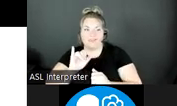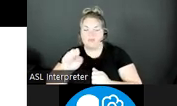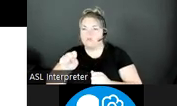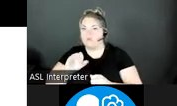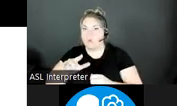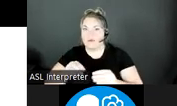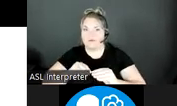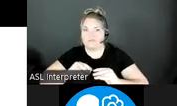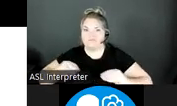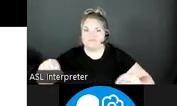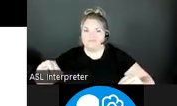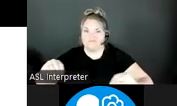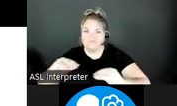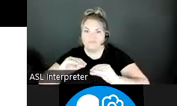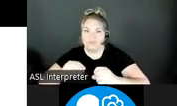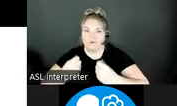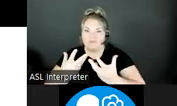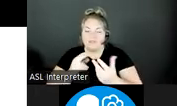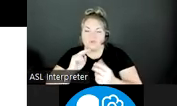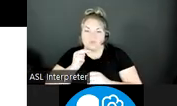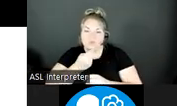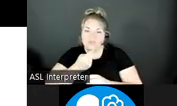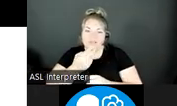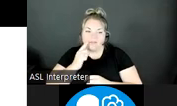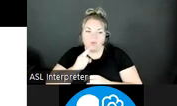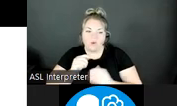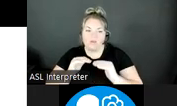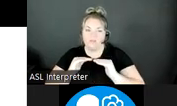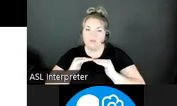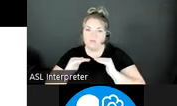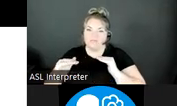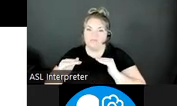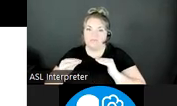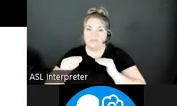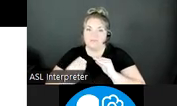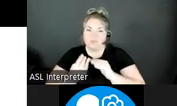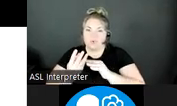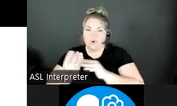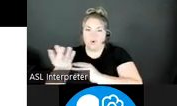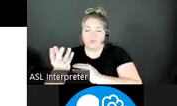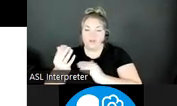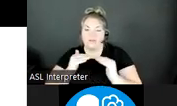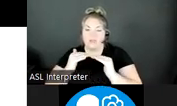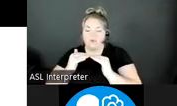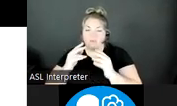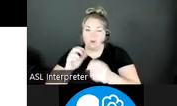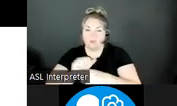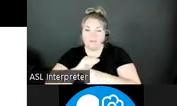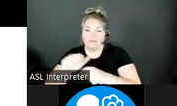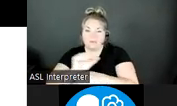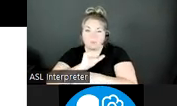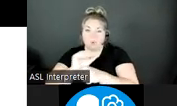provides the nutrients and the solid earth for equitable projects and practices to grow. And then I think about